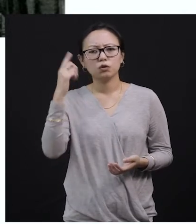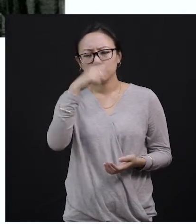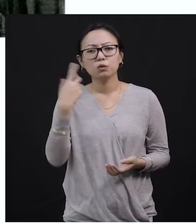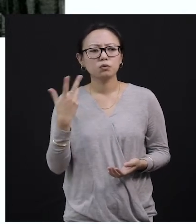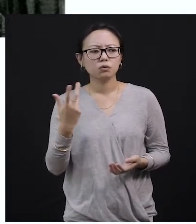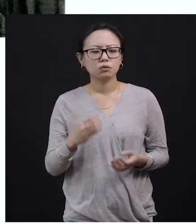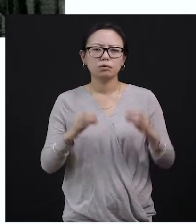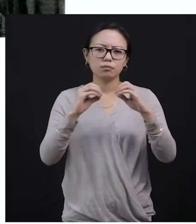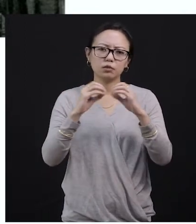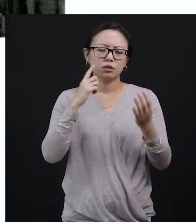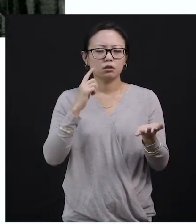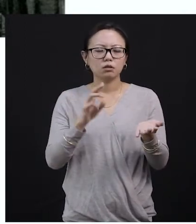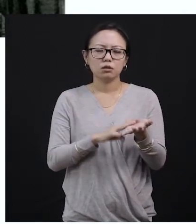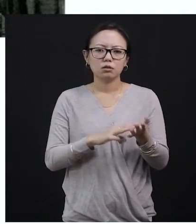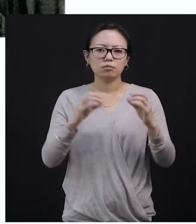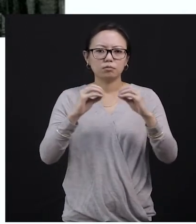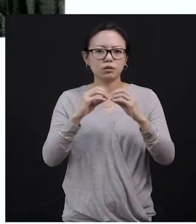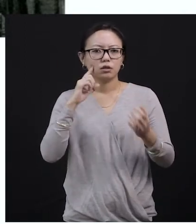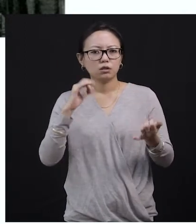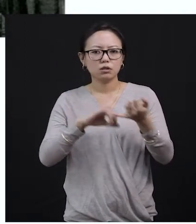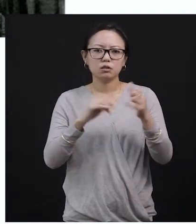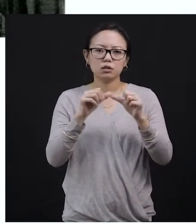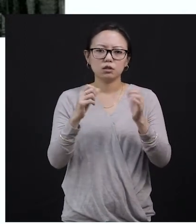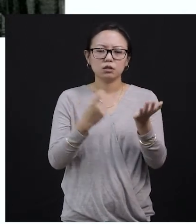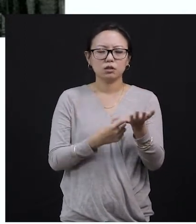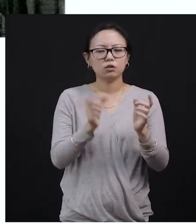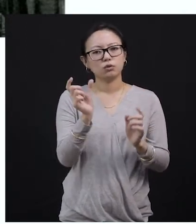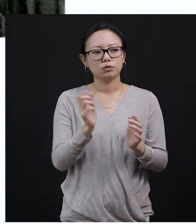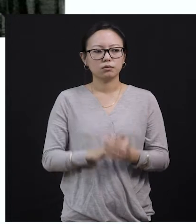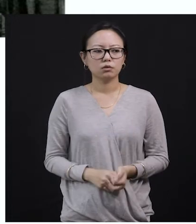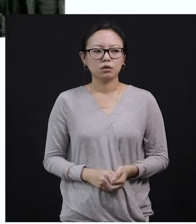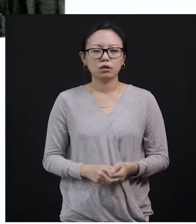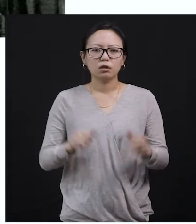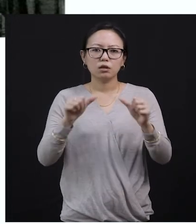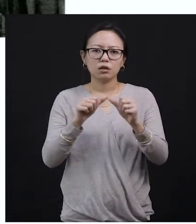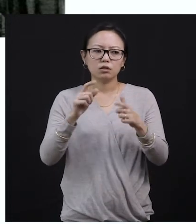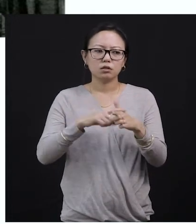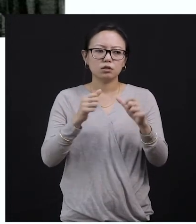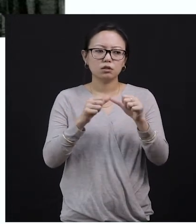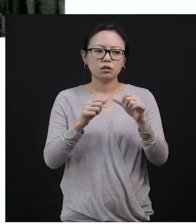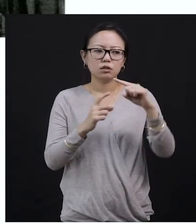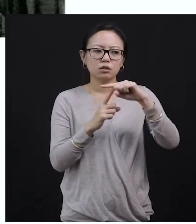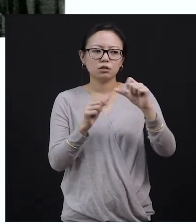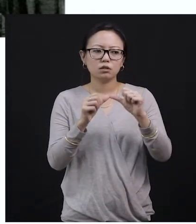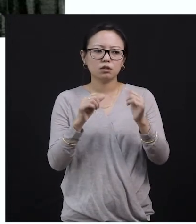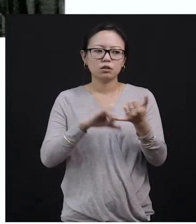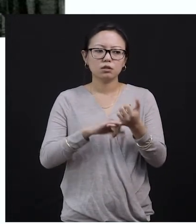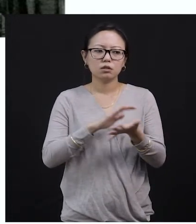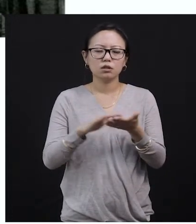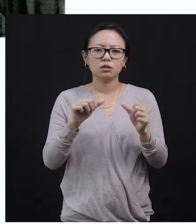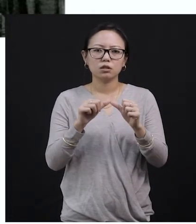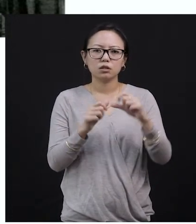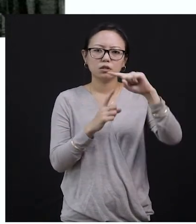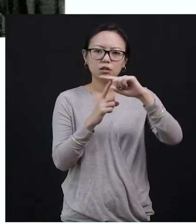now let's discuss about this man, okay? When he became a king, he was also a very powerful ruler. Like his father,